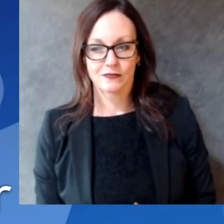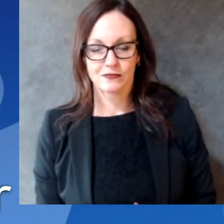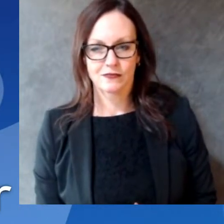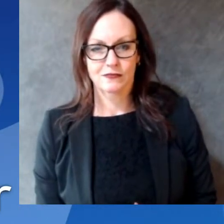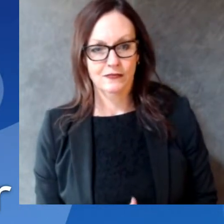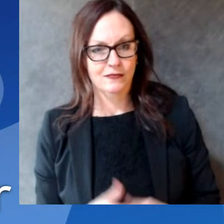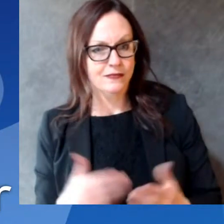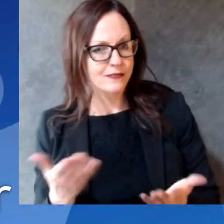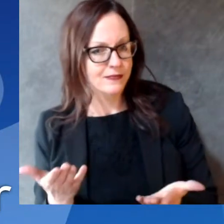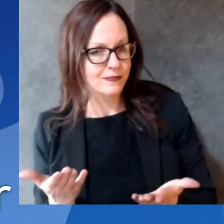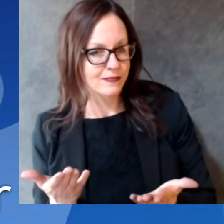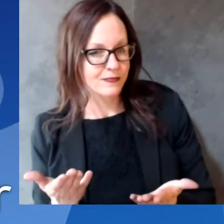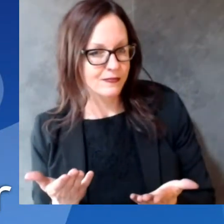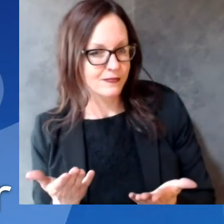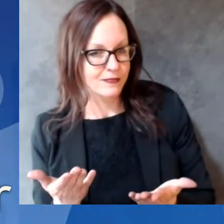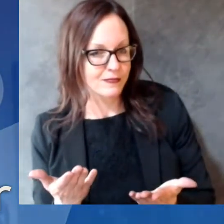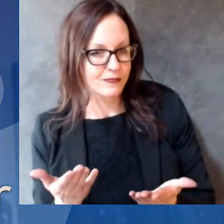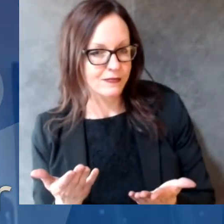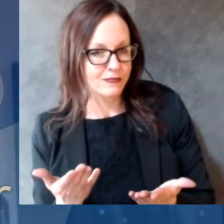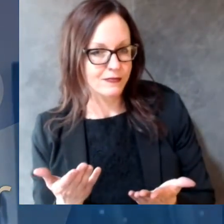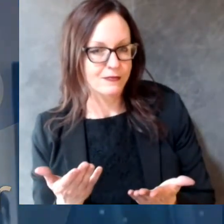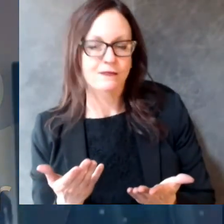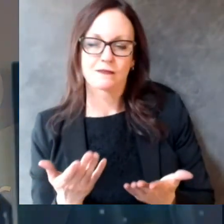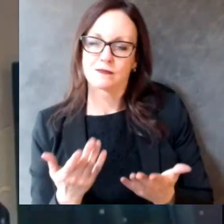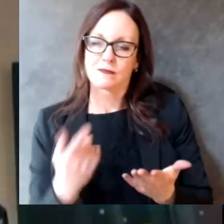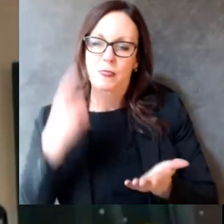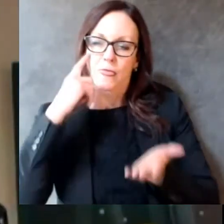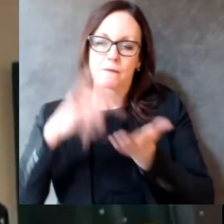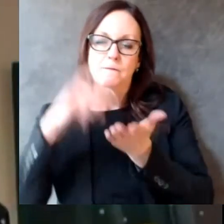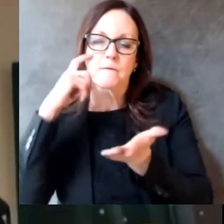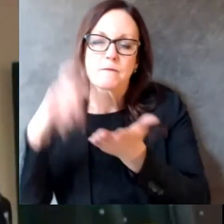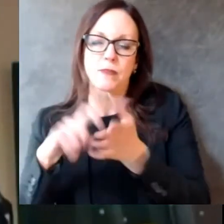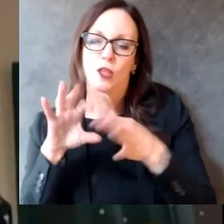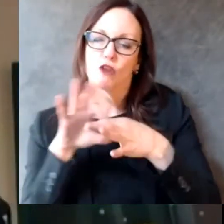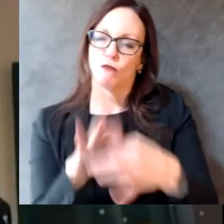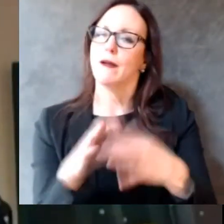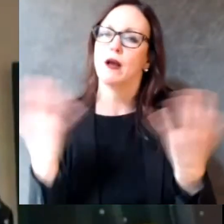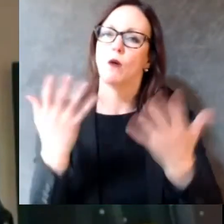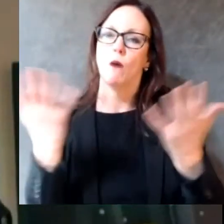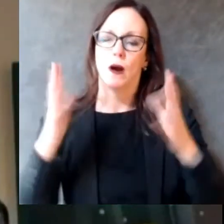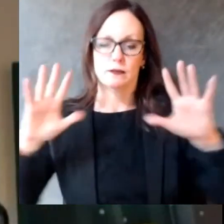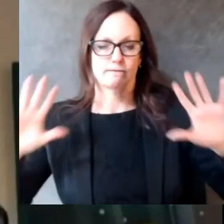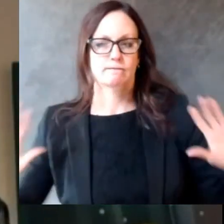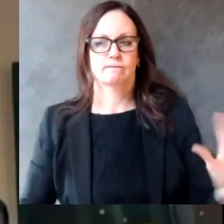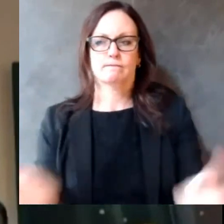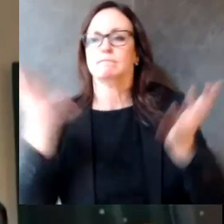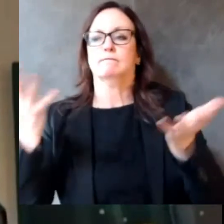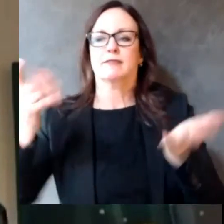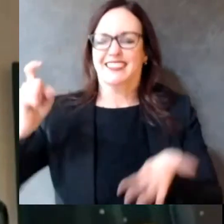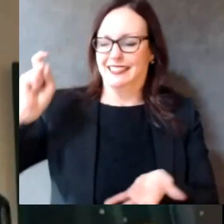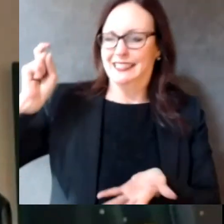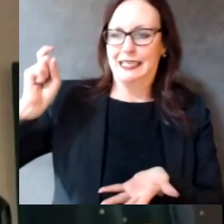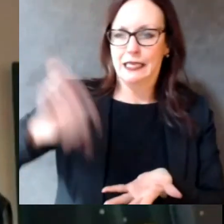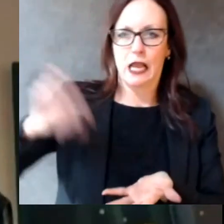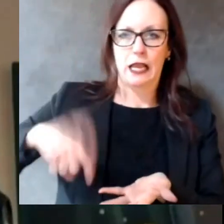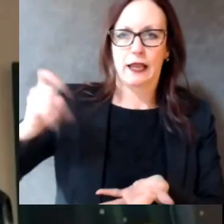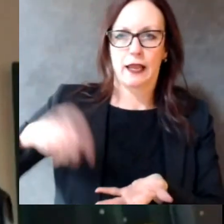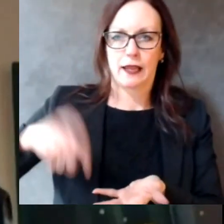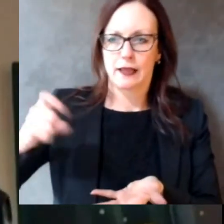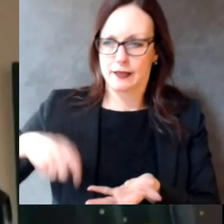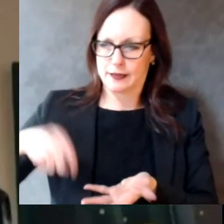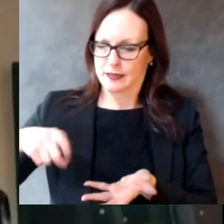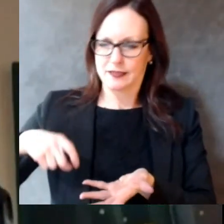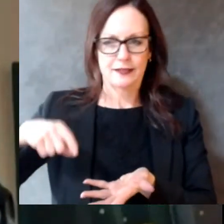No, we have turned the corner where we have now had more supply of